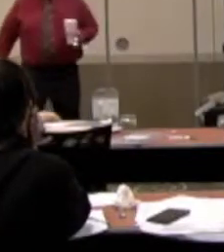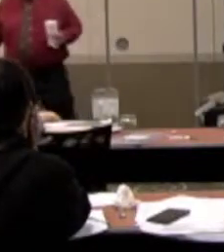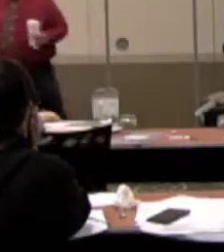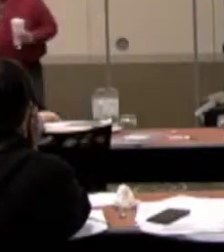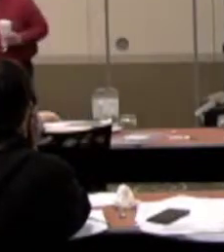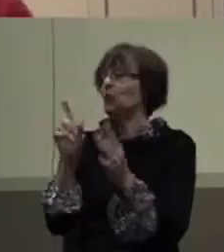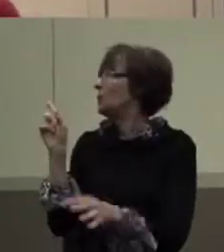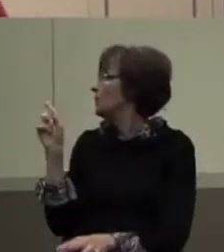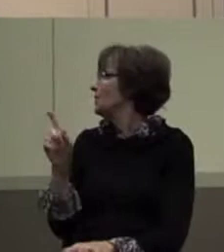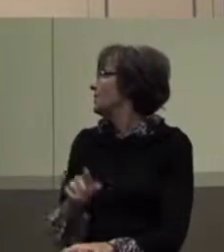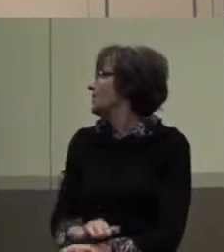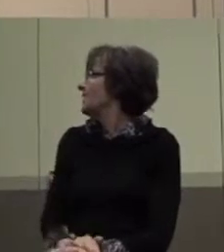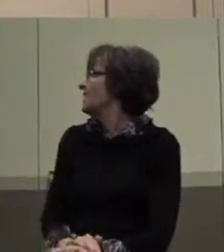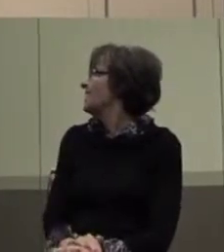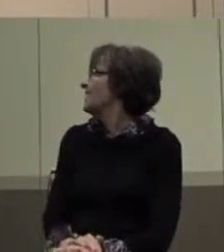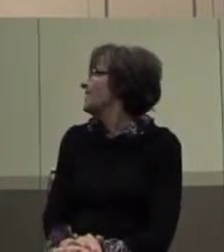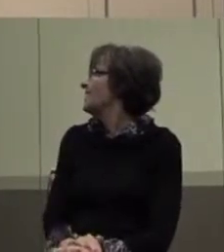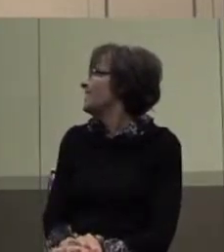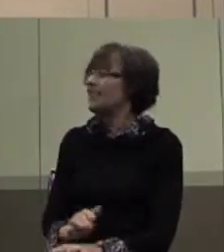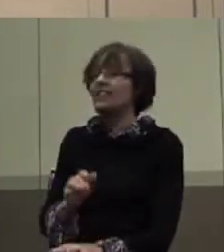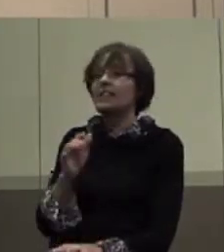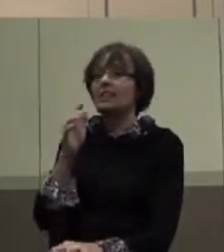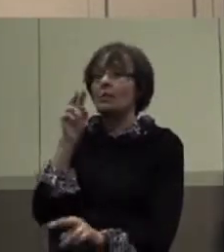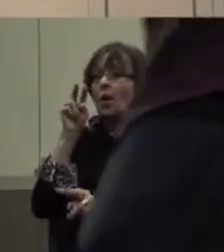That's the guy you're going to watch.